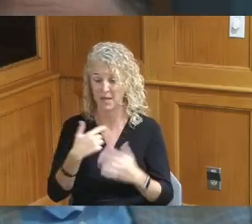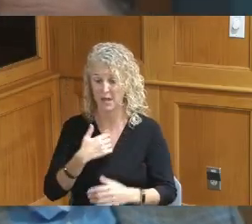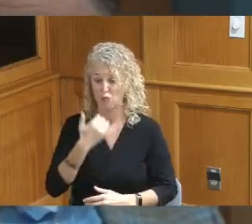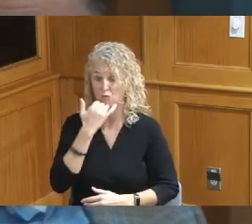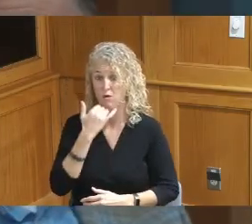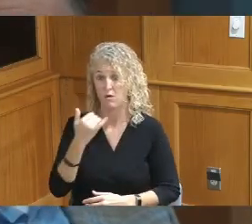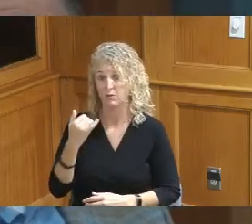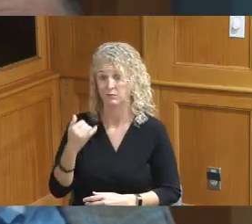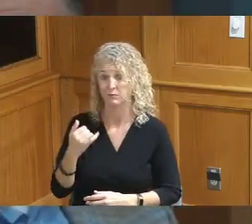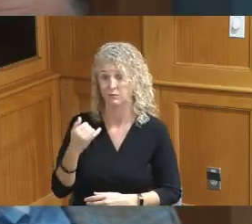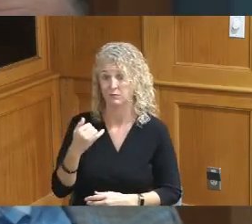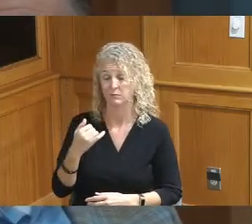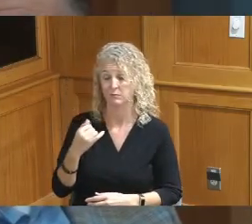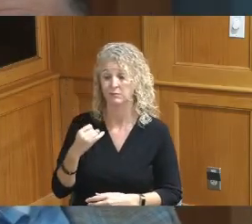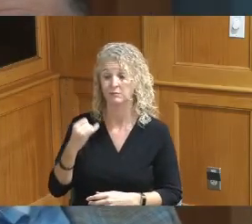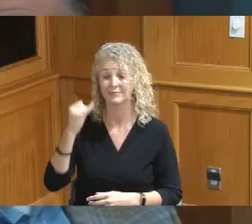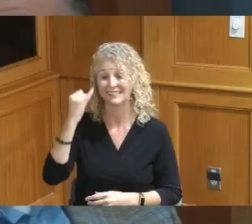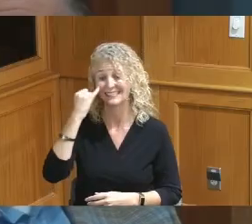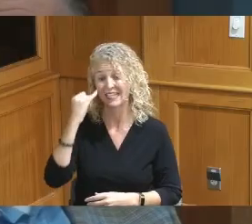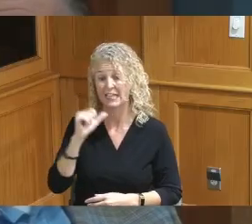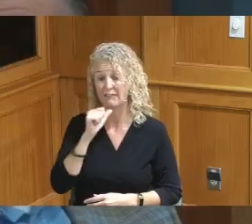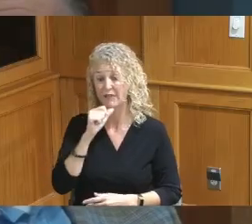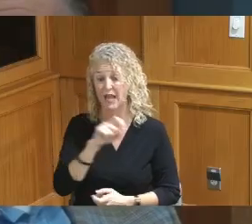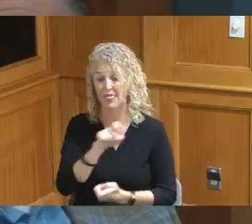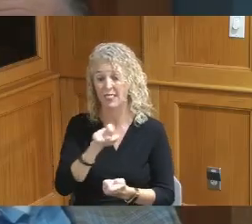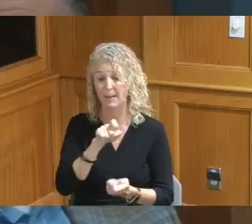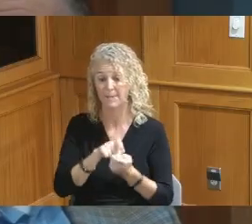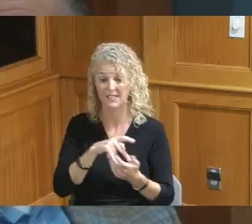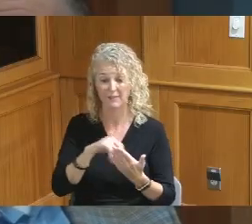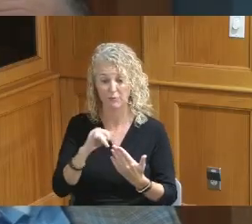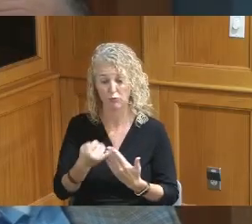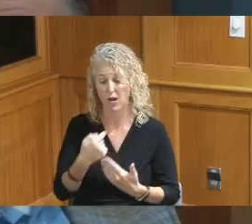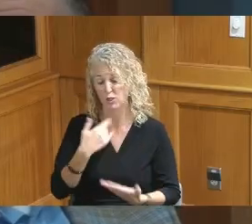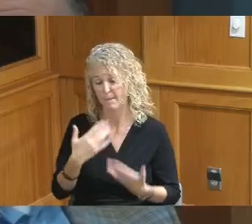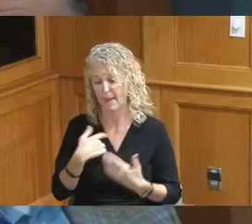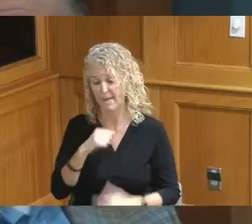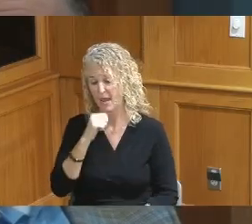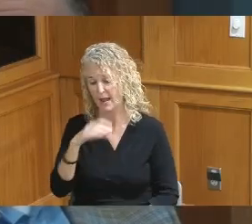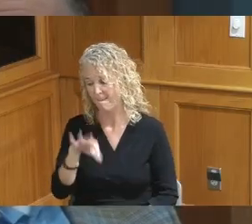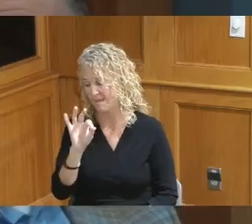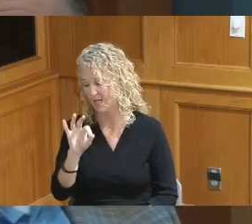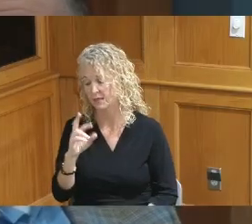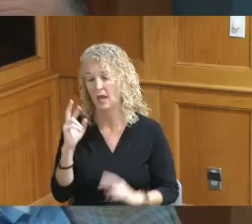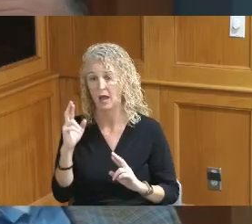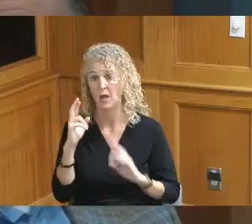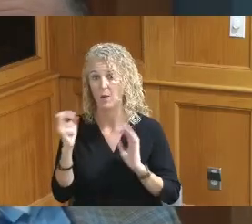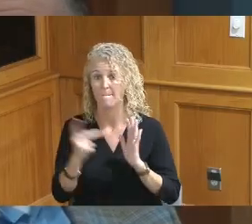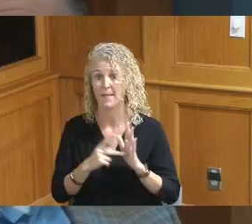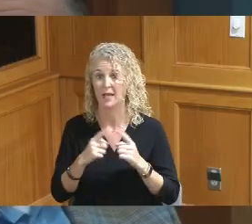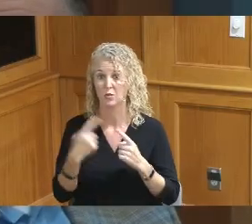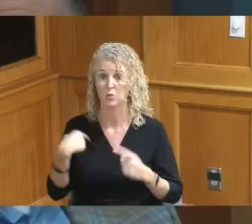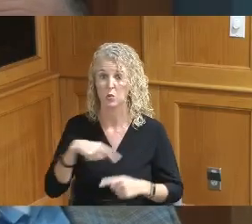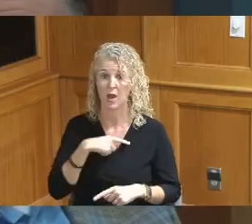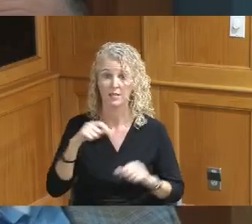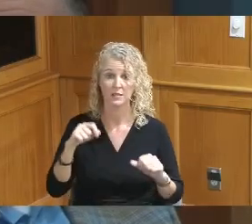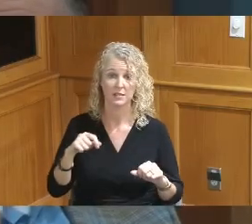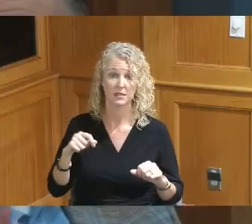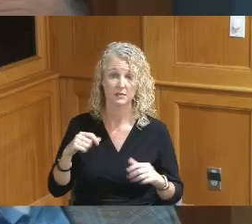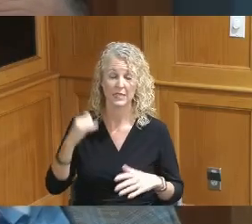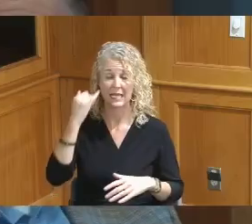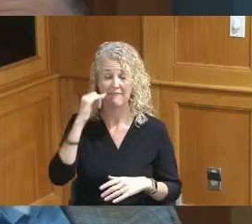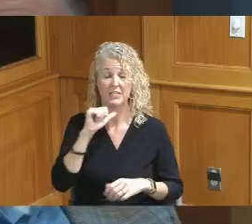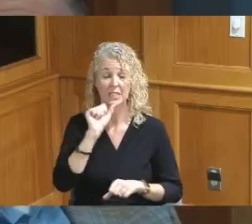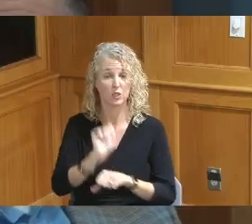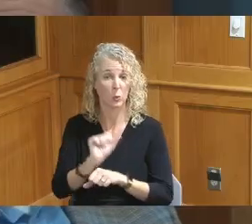different decision if it wasn't for this particular initiative. So I hope it would come back to us. We'd be able to, if it